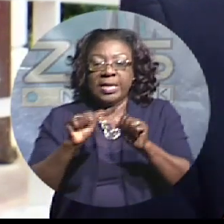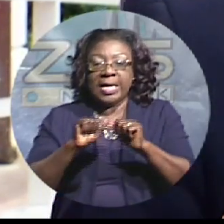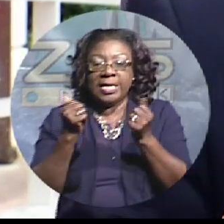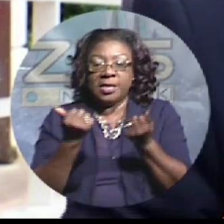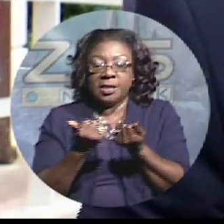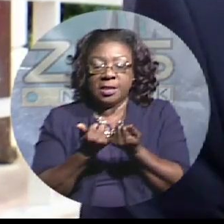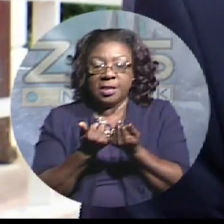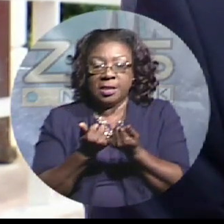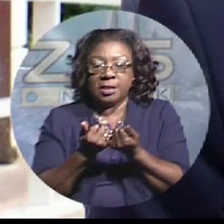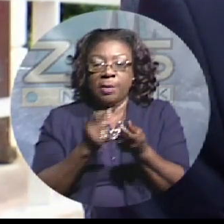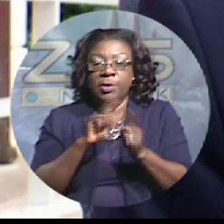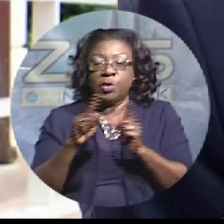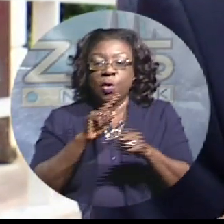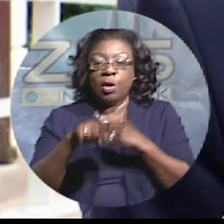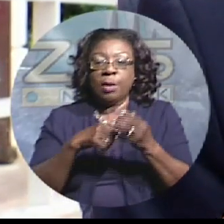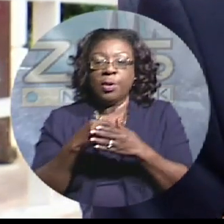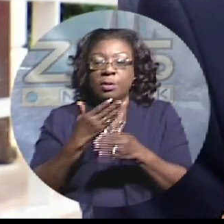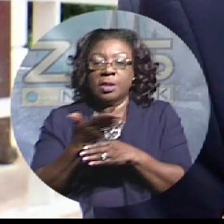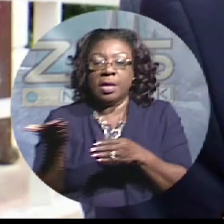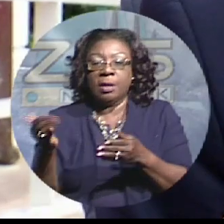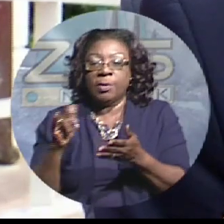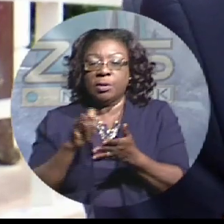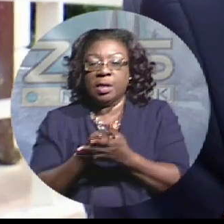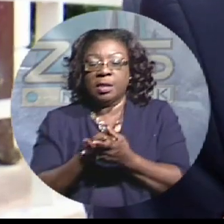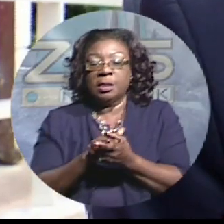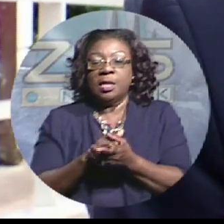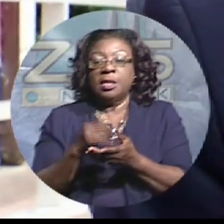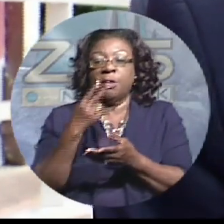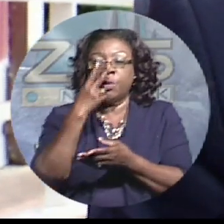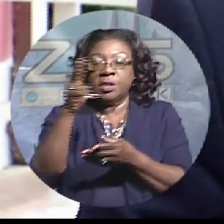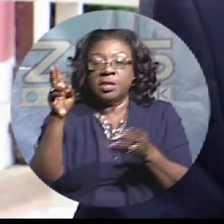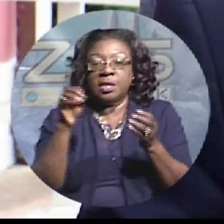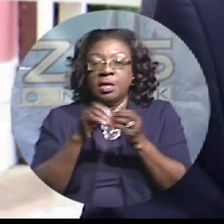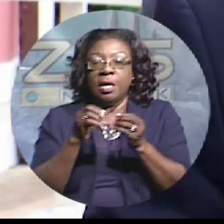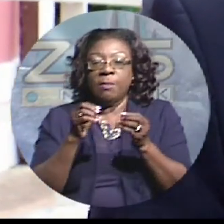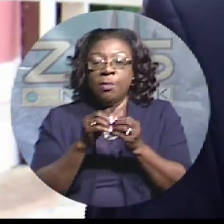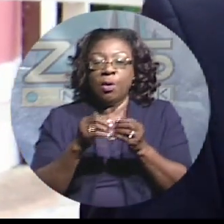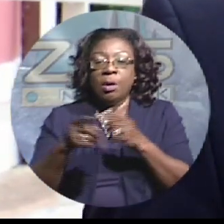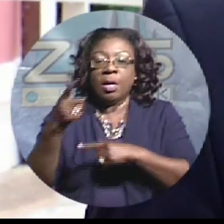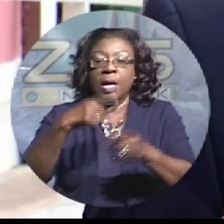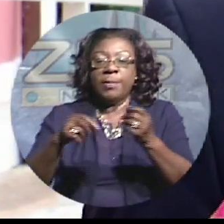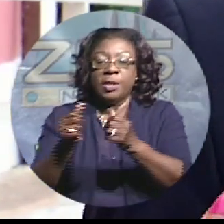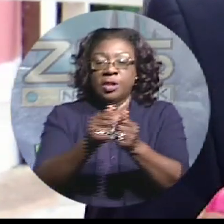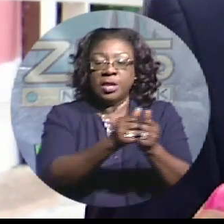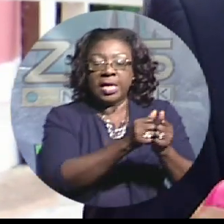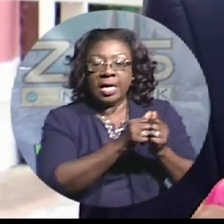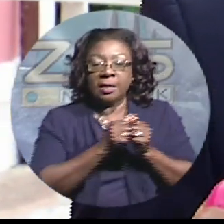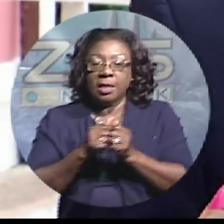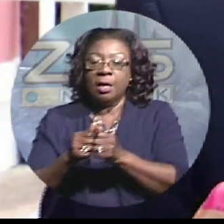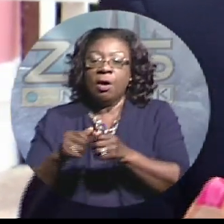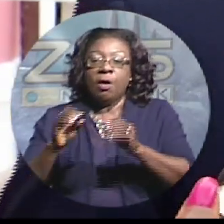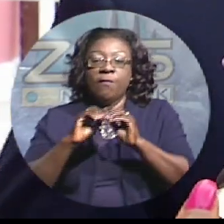that during our campaign that we want to see more coming together of these organizations.